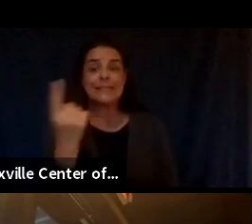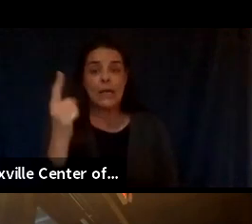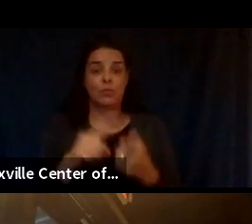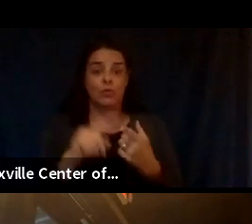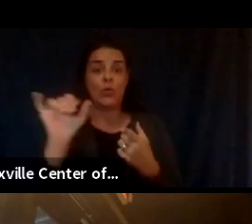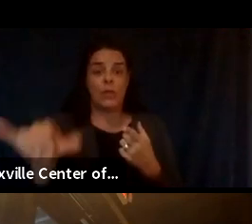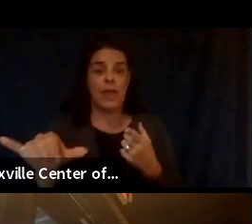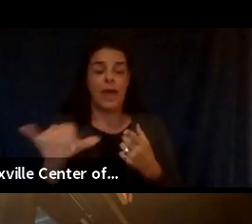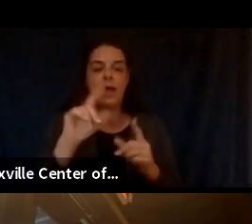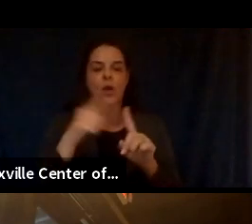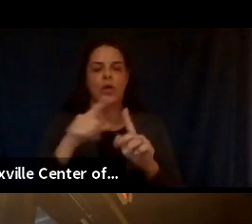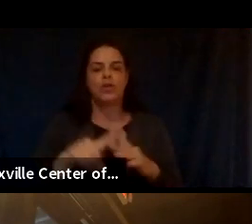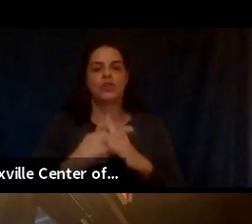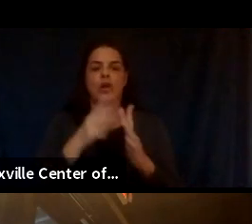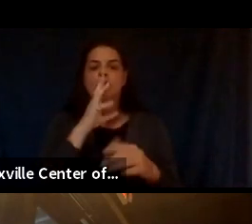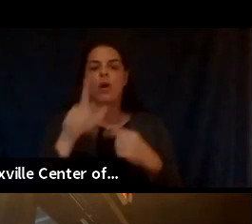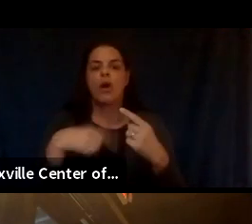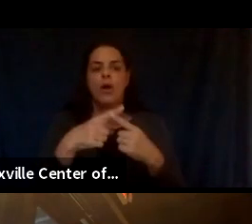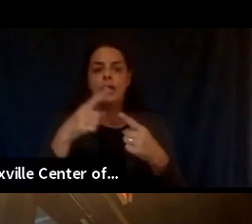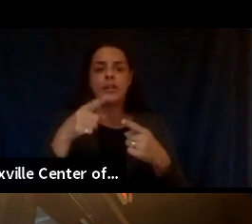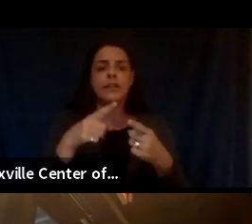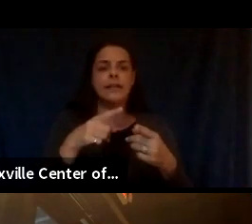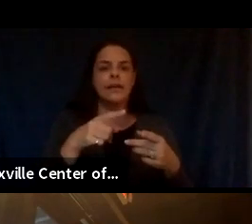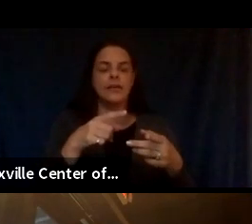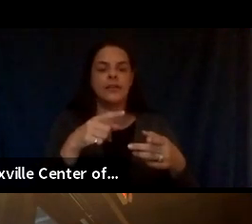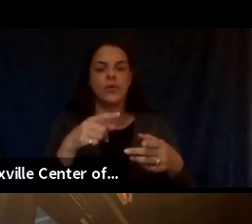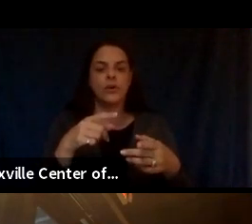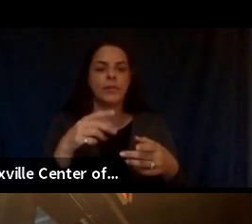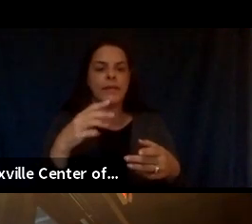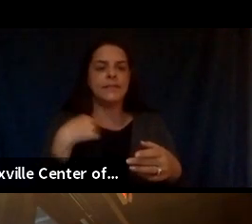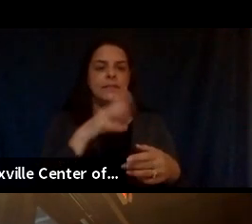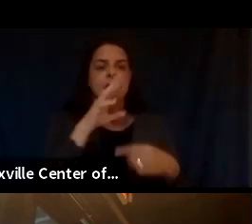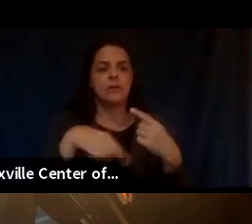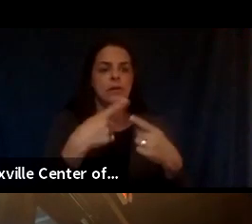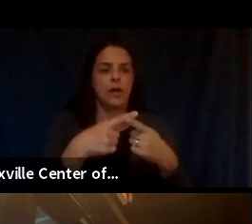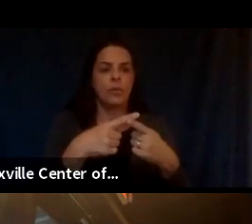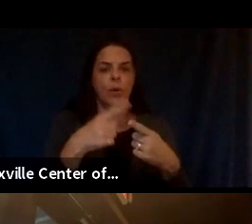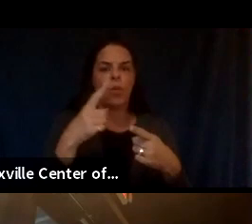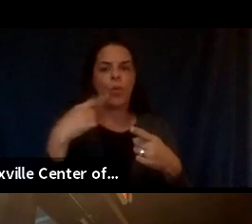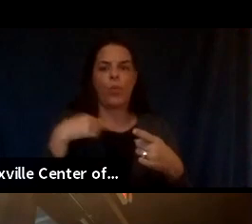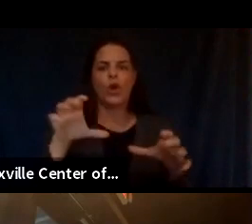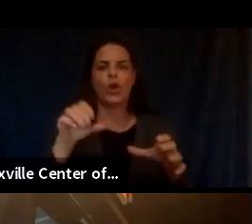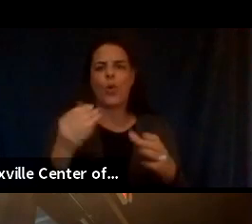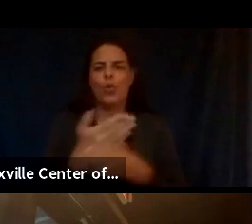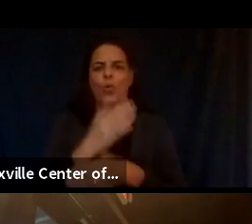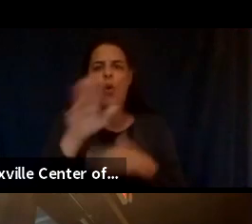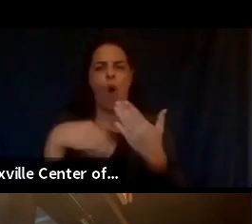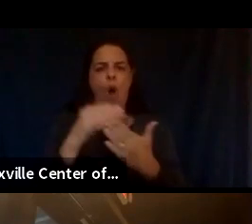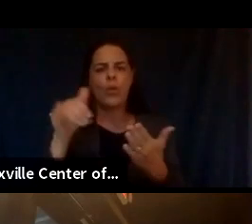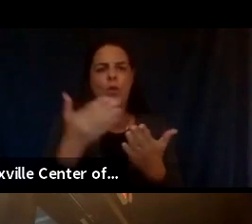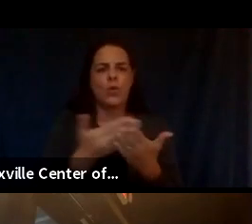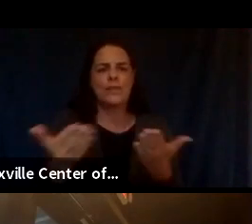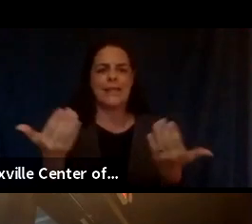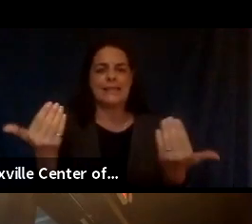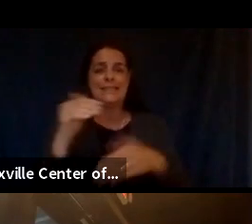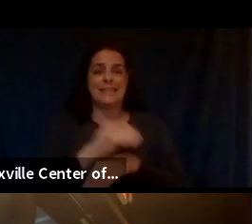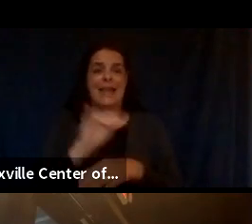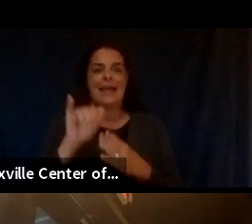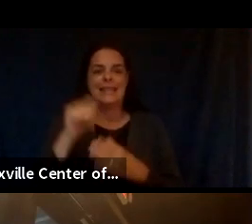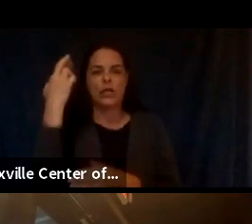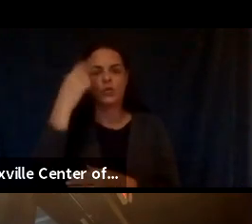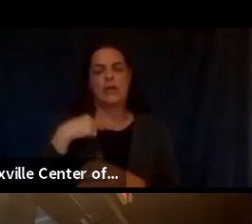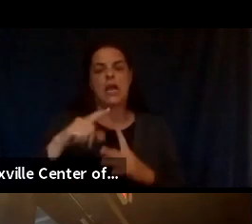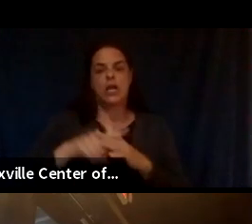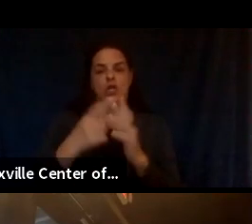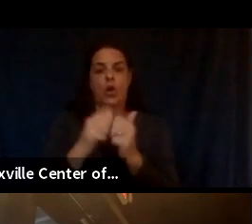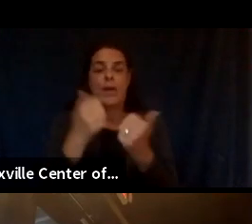that when you start talking about what we're really trying to accomplish. Now, I don't know that we're going to be able to sort through all of those things tonight. And that's why I started with, is